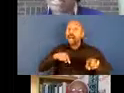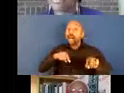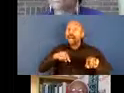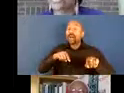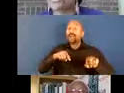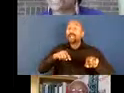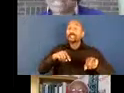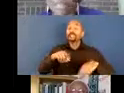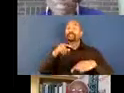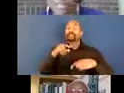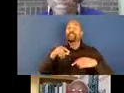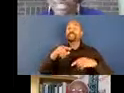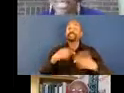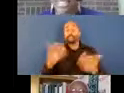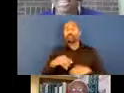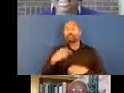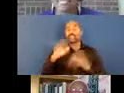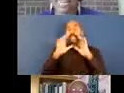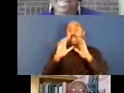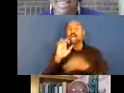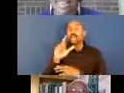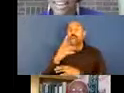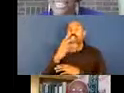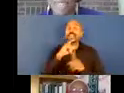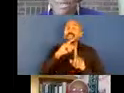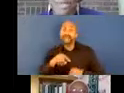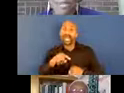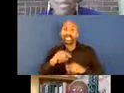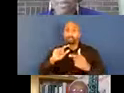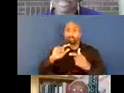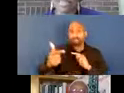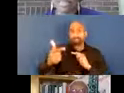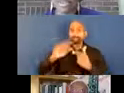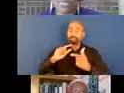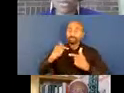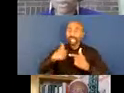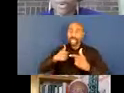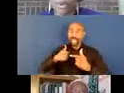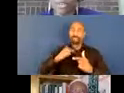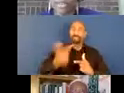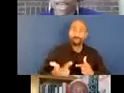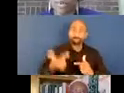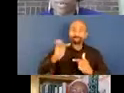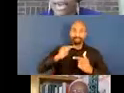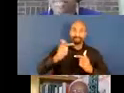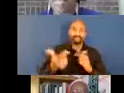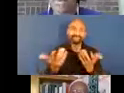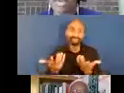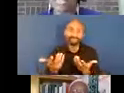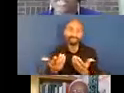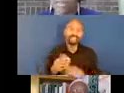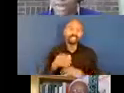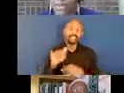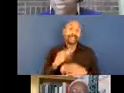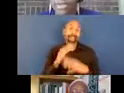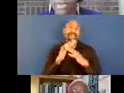this virtual pedestal, because I cannot interact with you in the ways that I would if we were in person, I will be asking